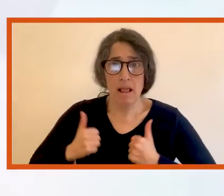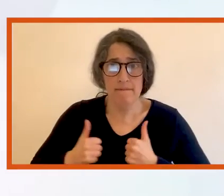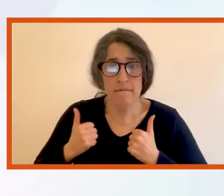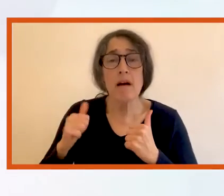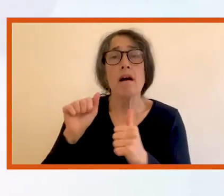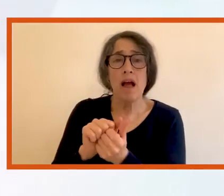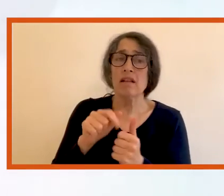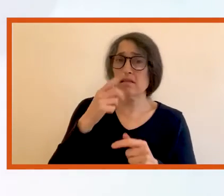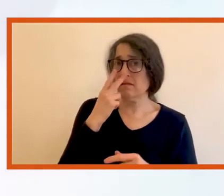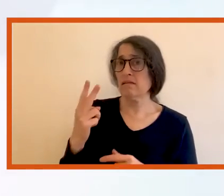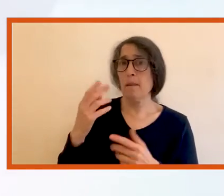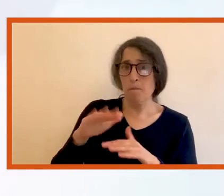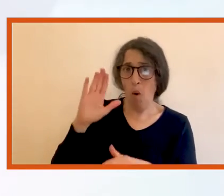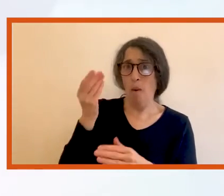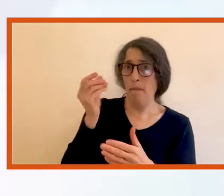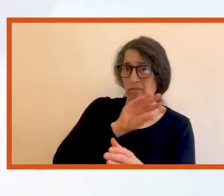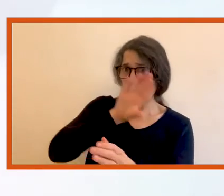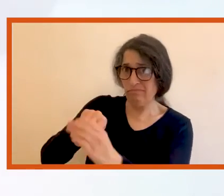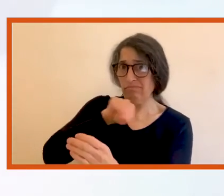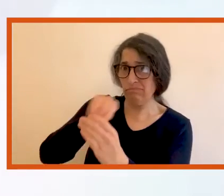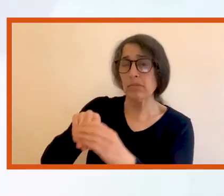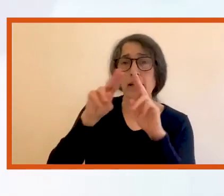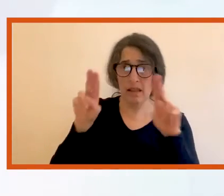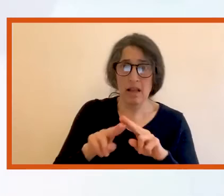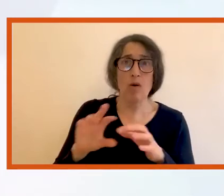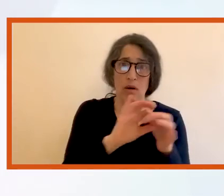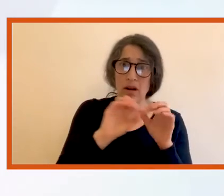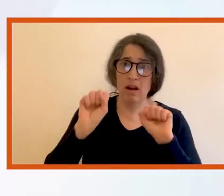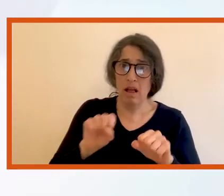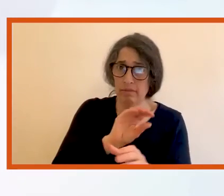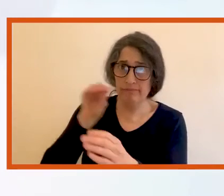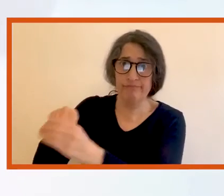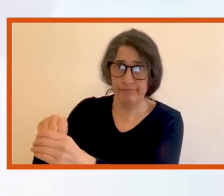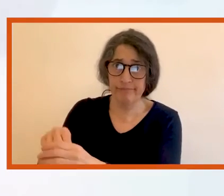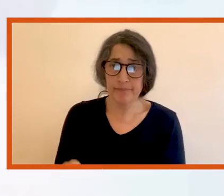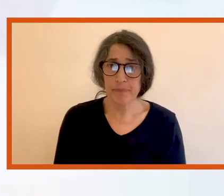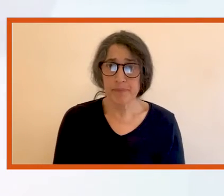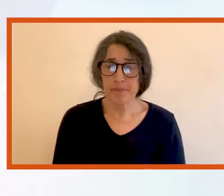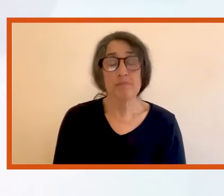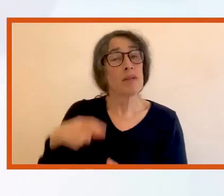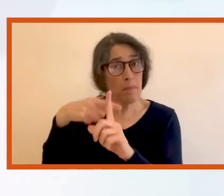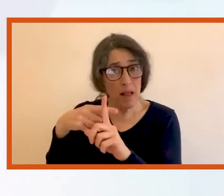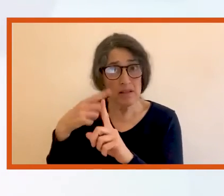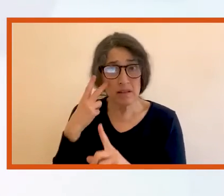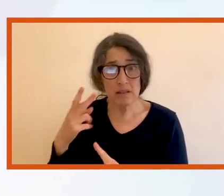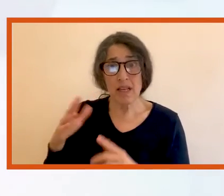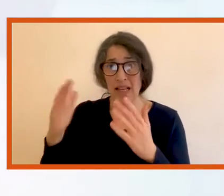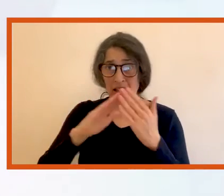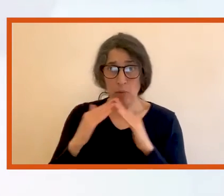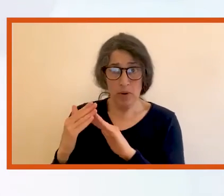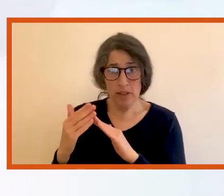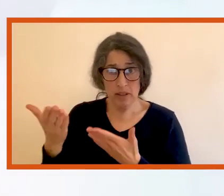needed. An important element that is often overlooked is the investment in development of